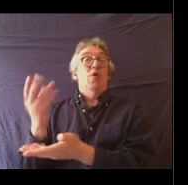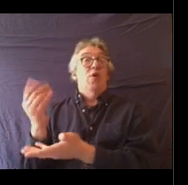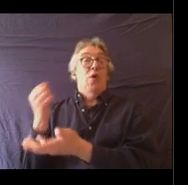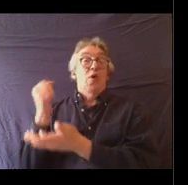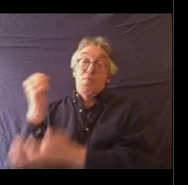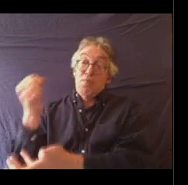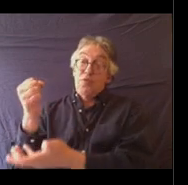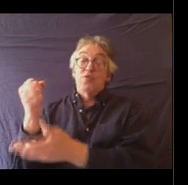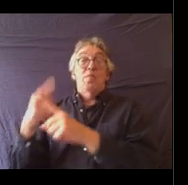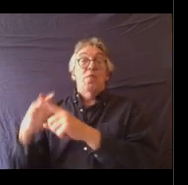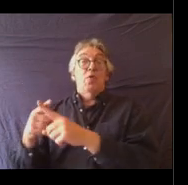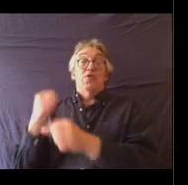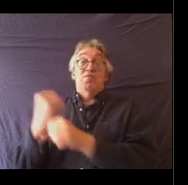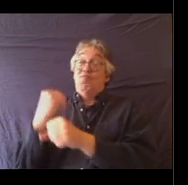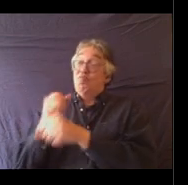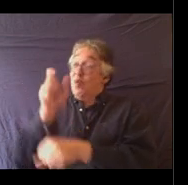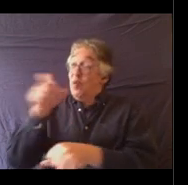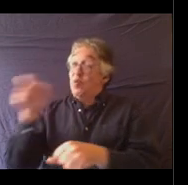way.